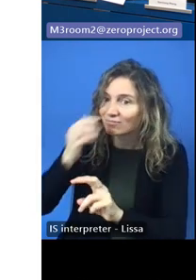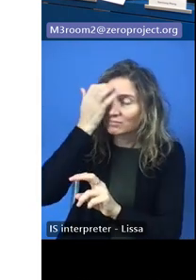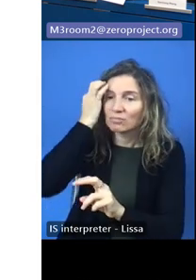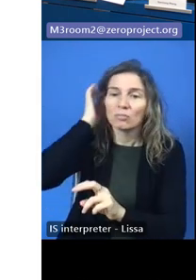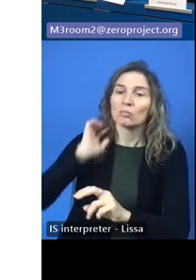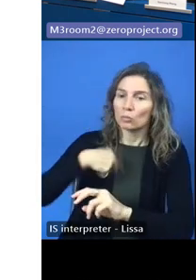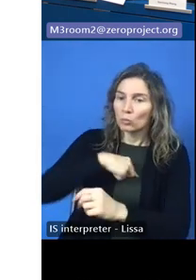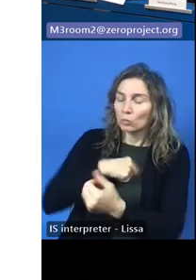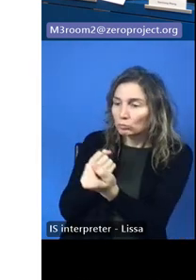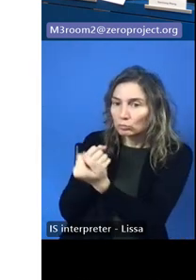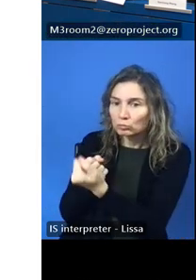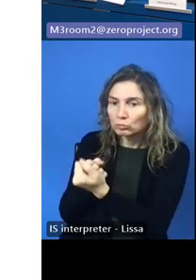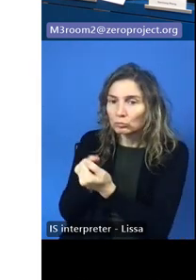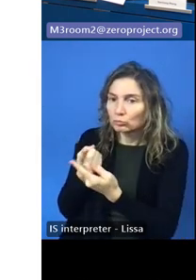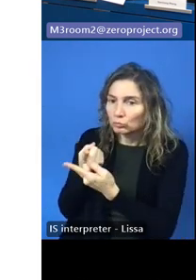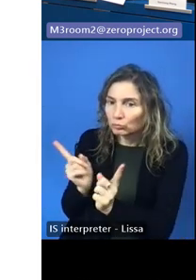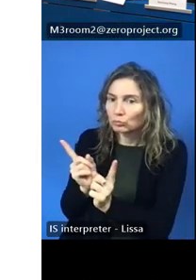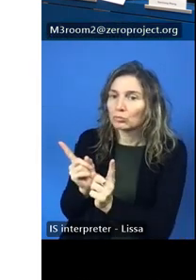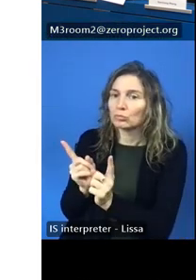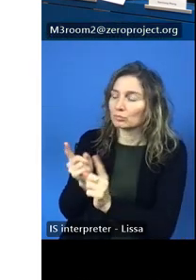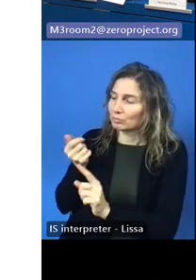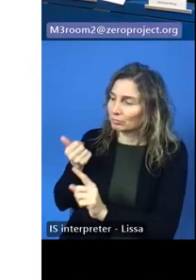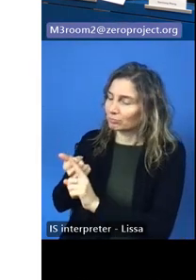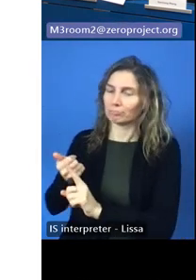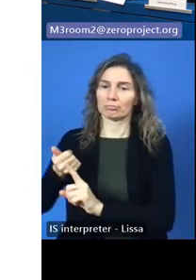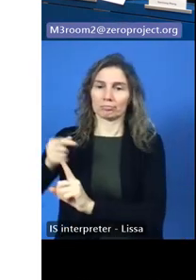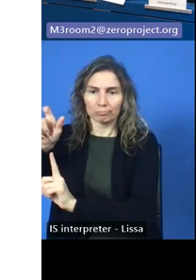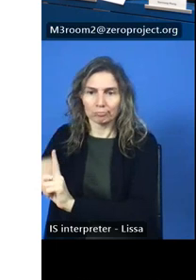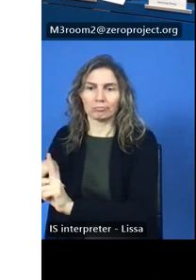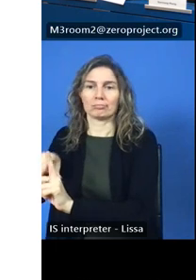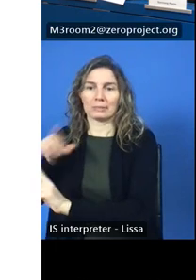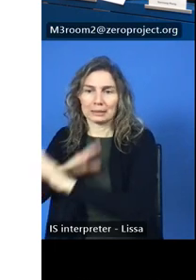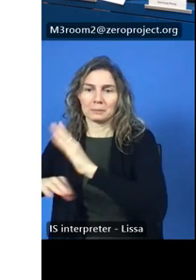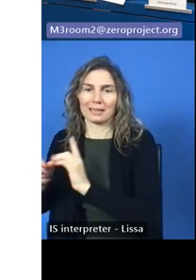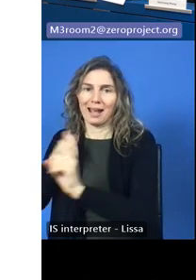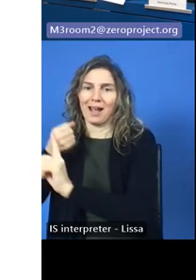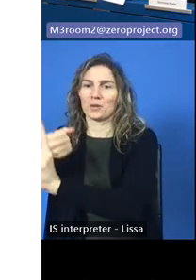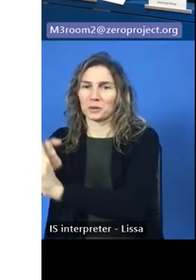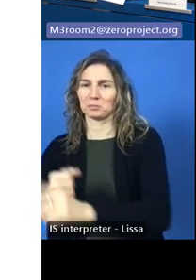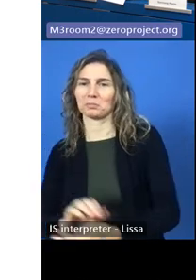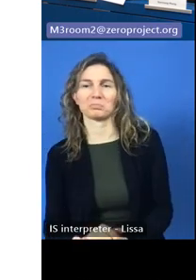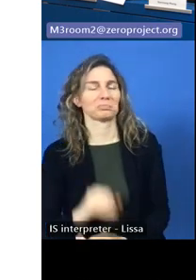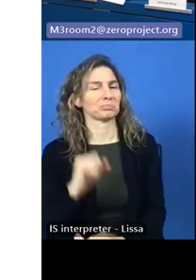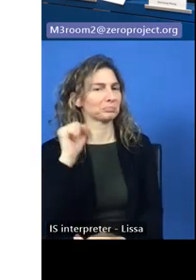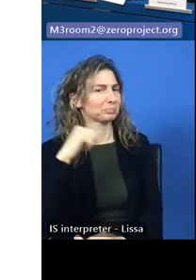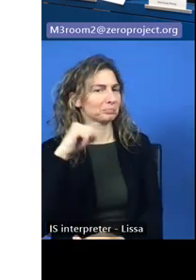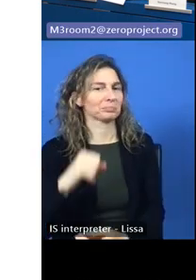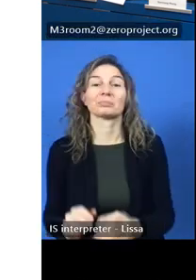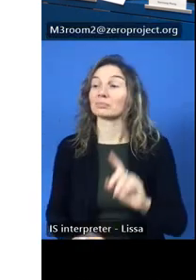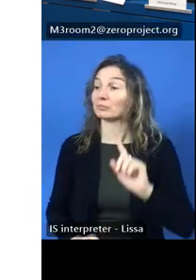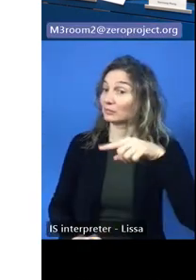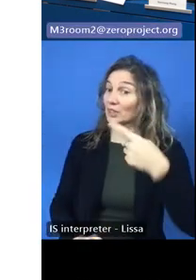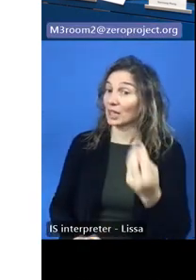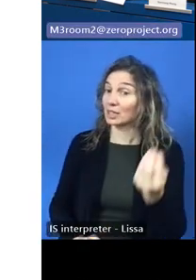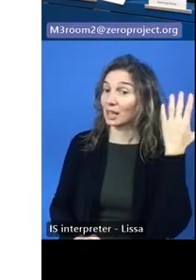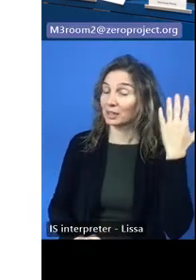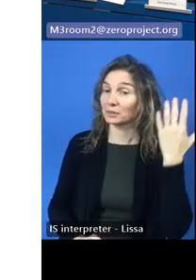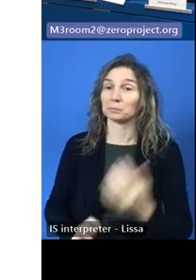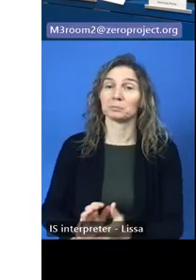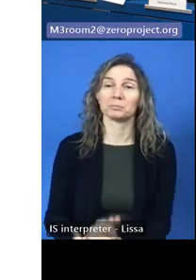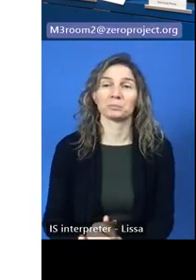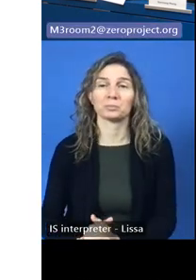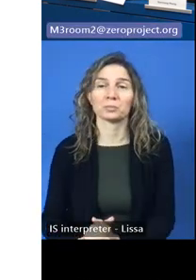an advocate. Yeah. Next, please. And The project